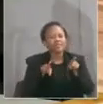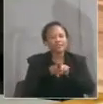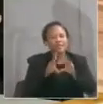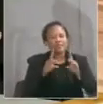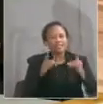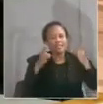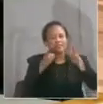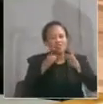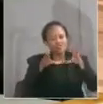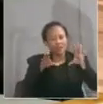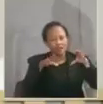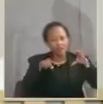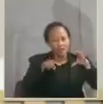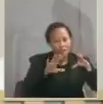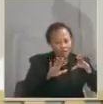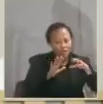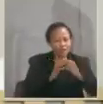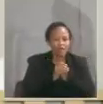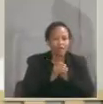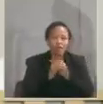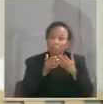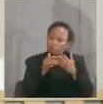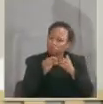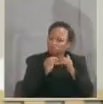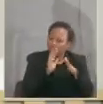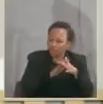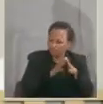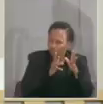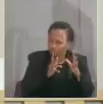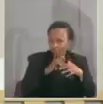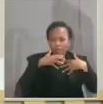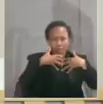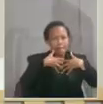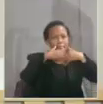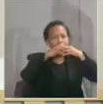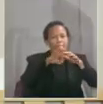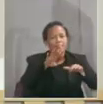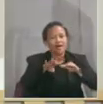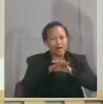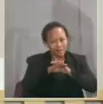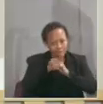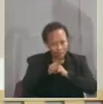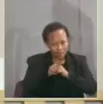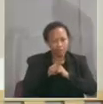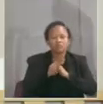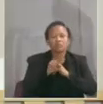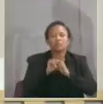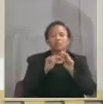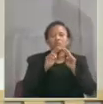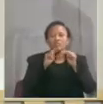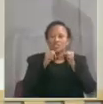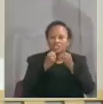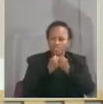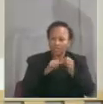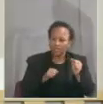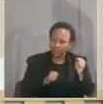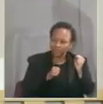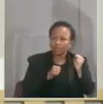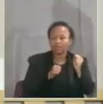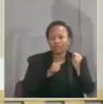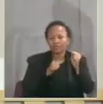division, because of its establishment under the National Strategic Intelligence Act of